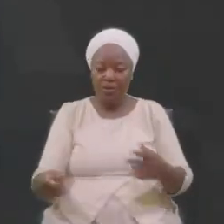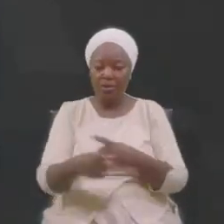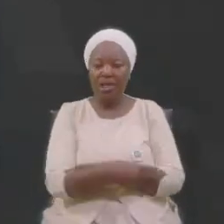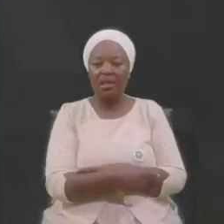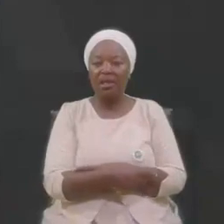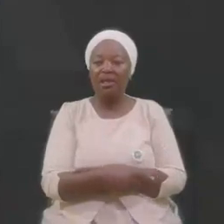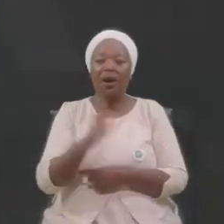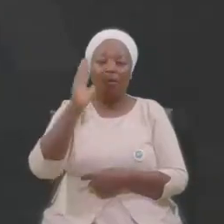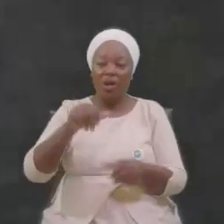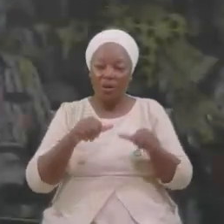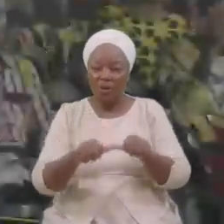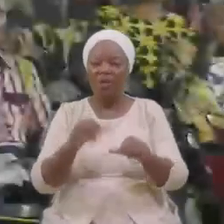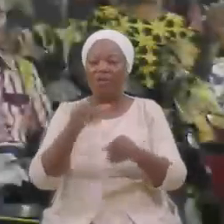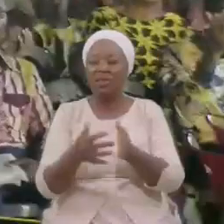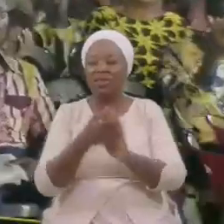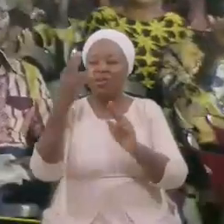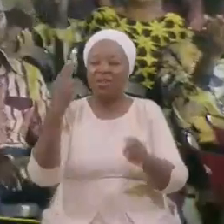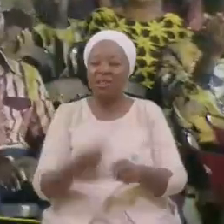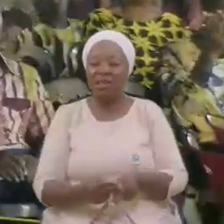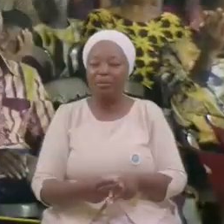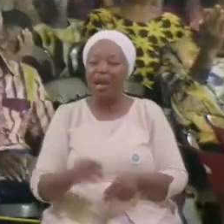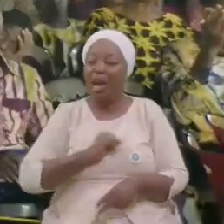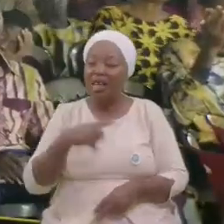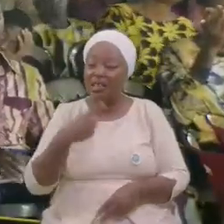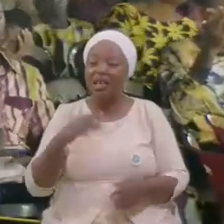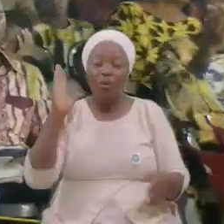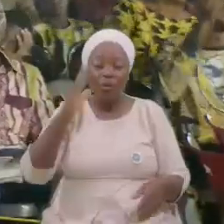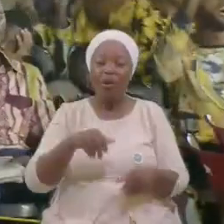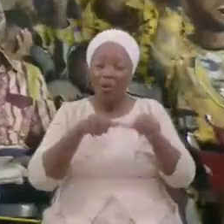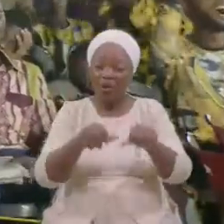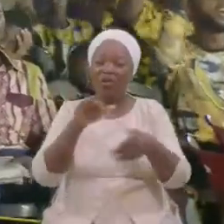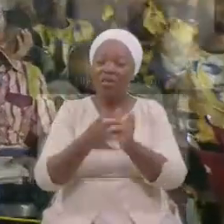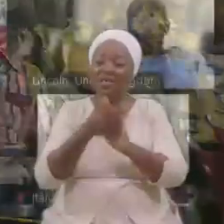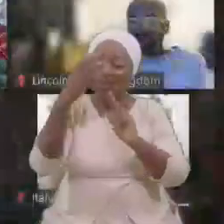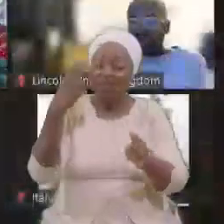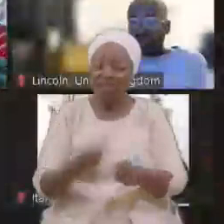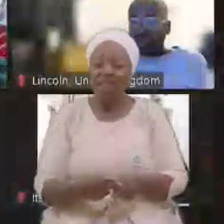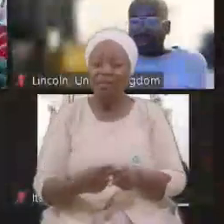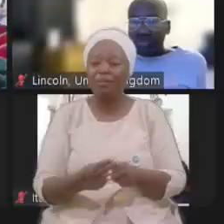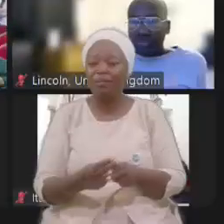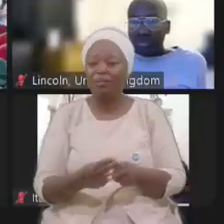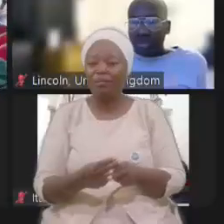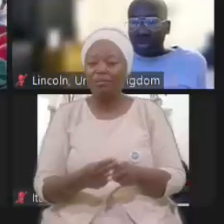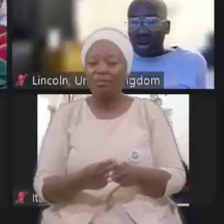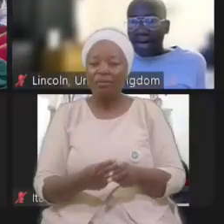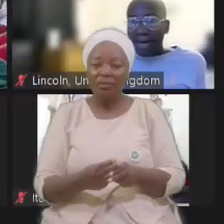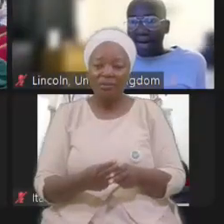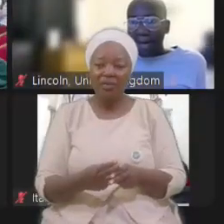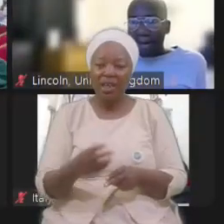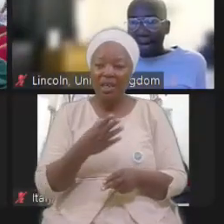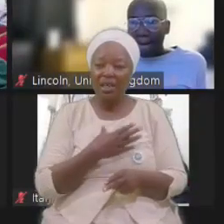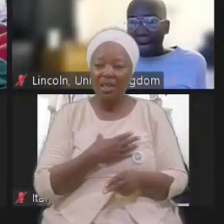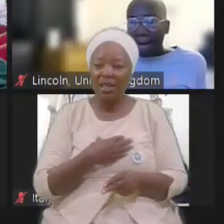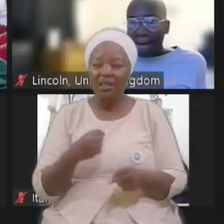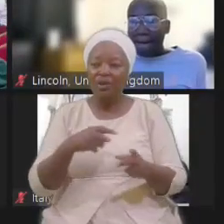will continue. I said will continue. And even when you become as